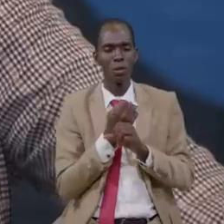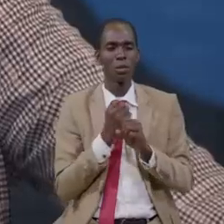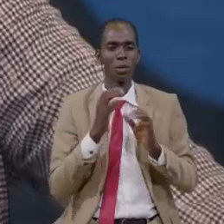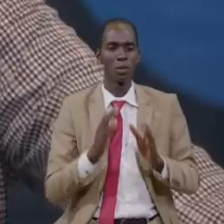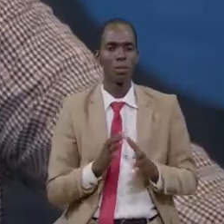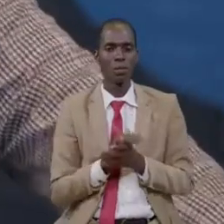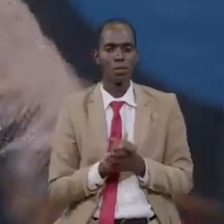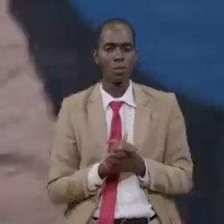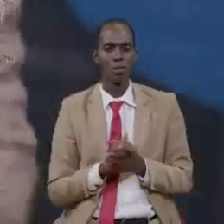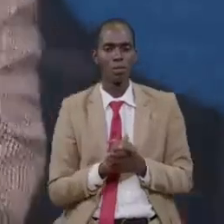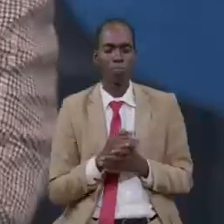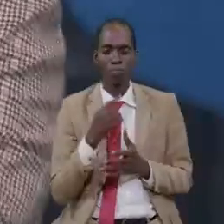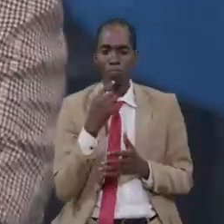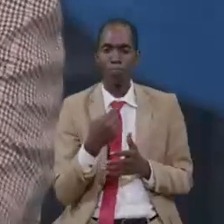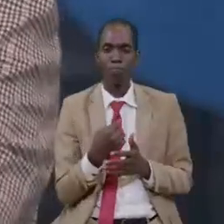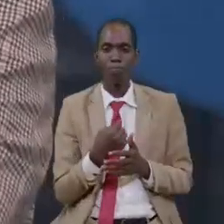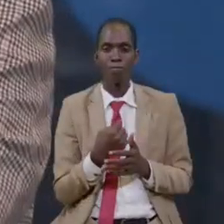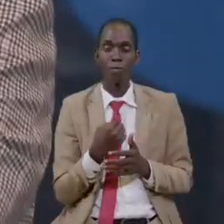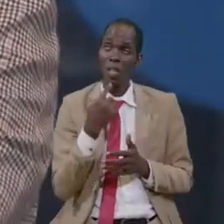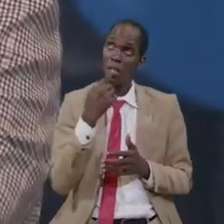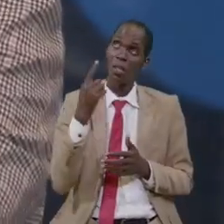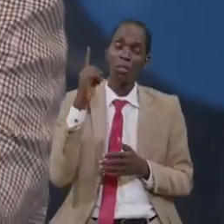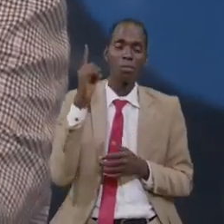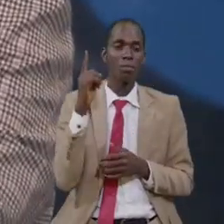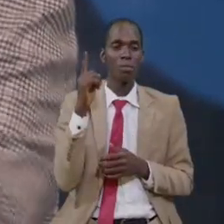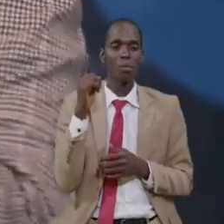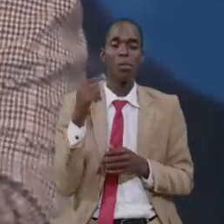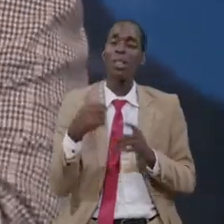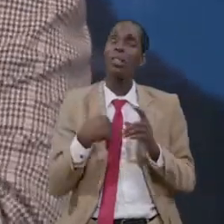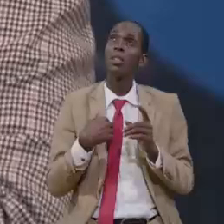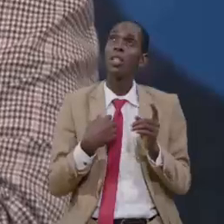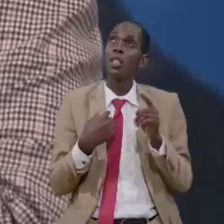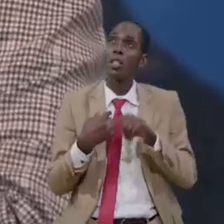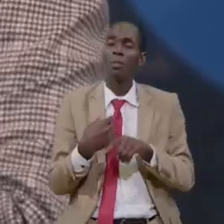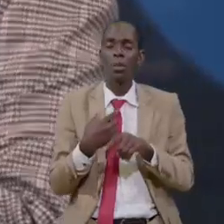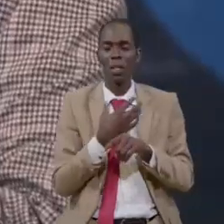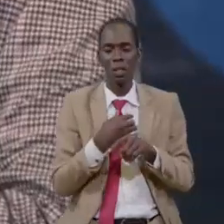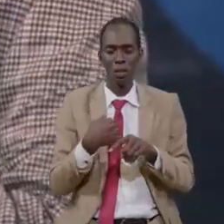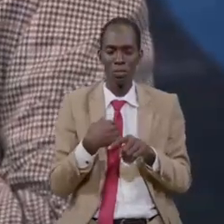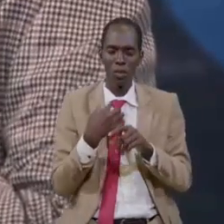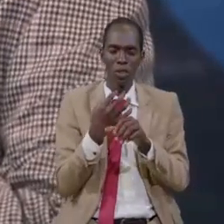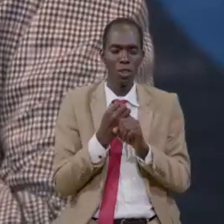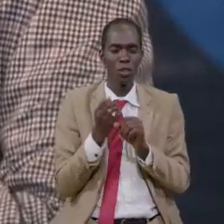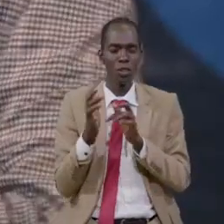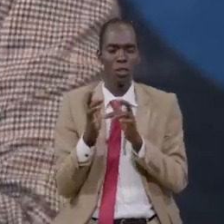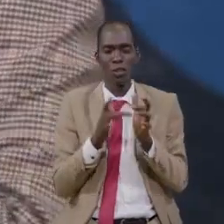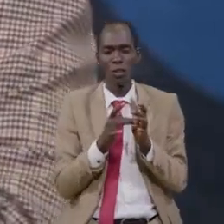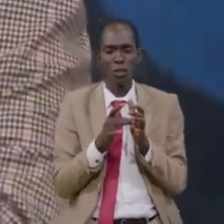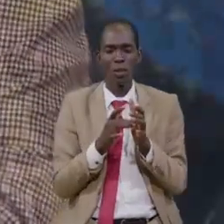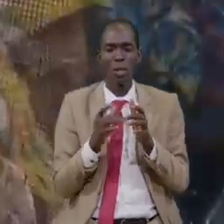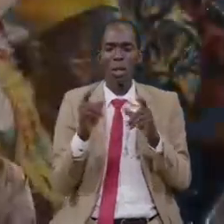Tell him, I come and I receive Jesus as my personal